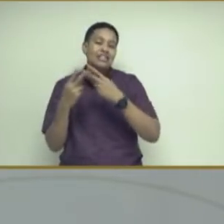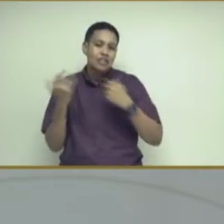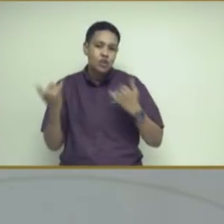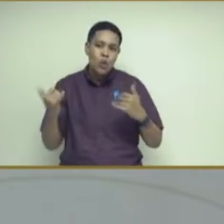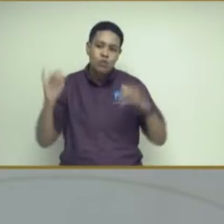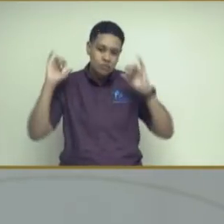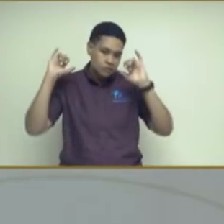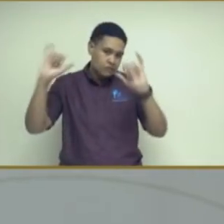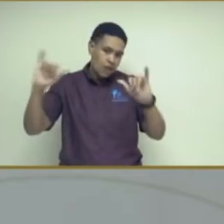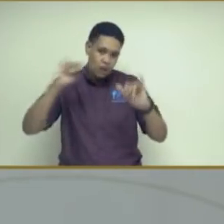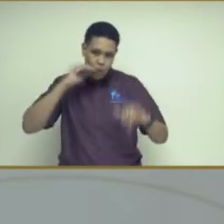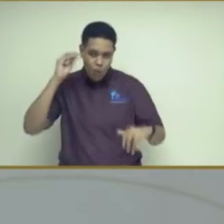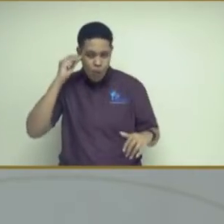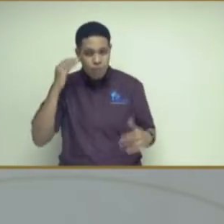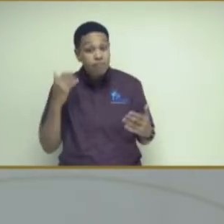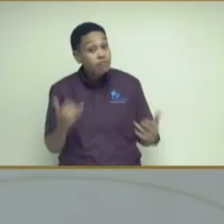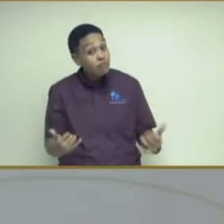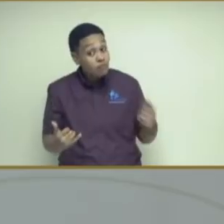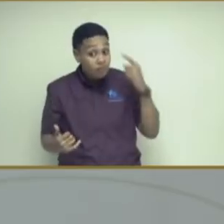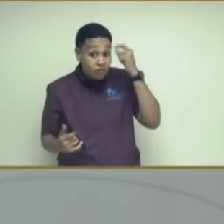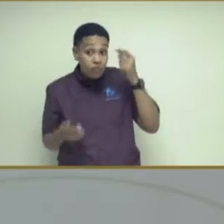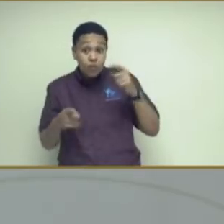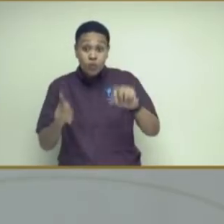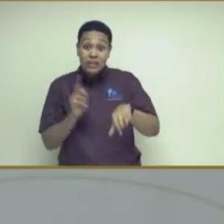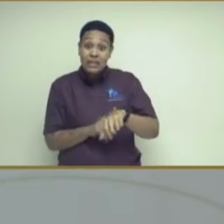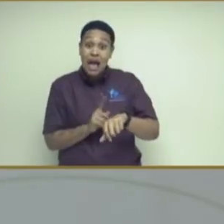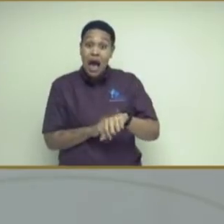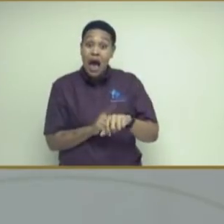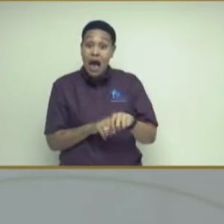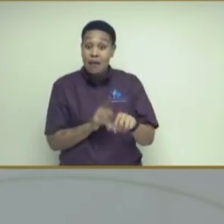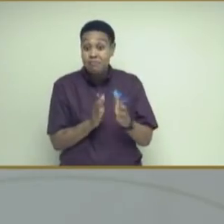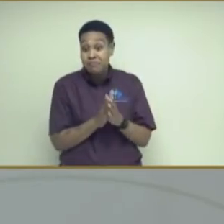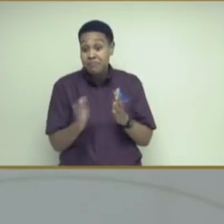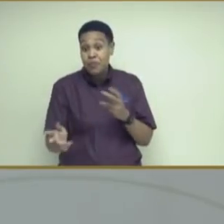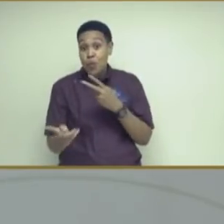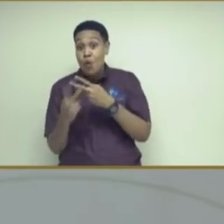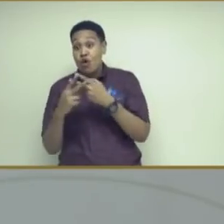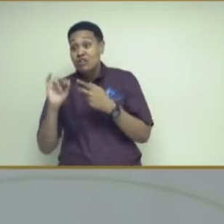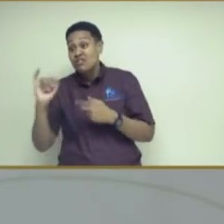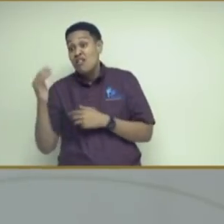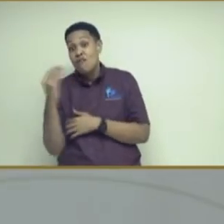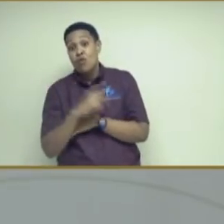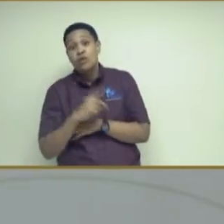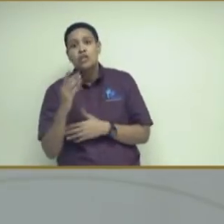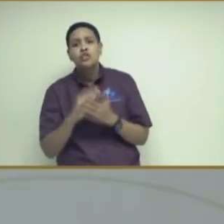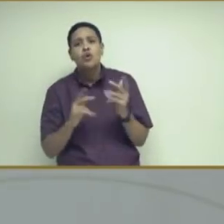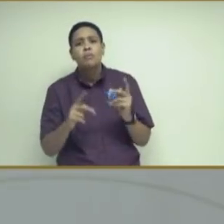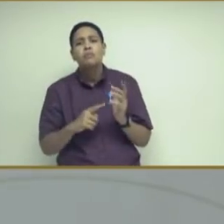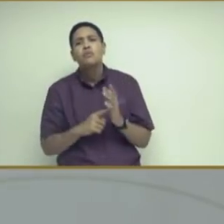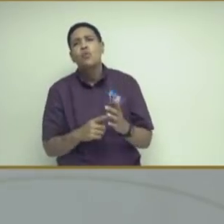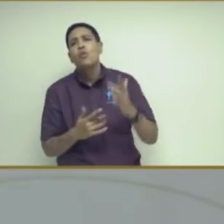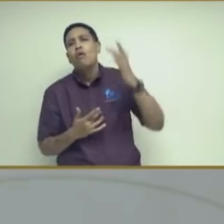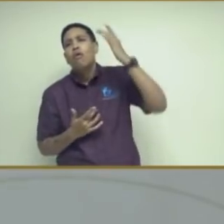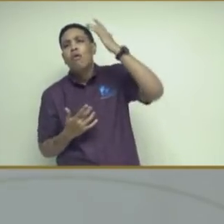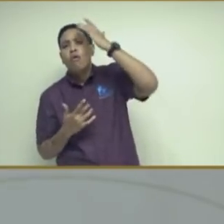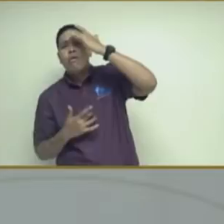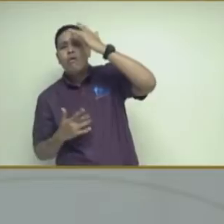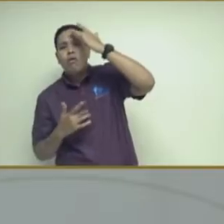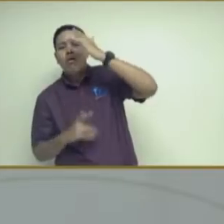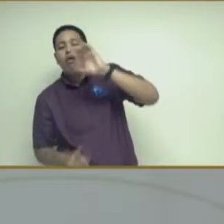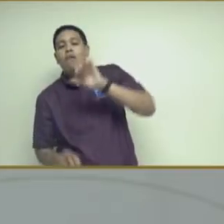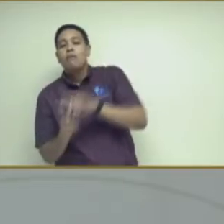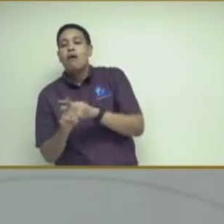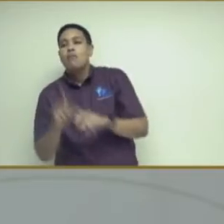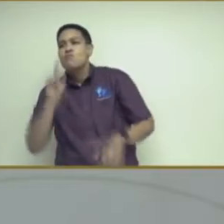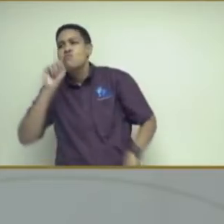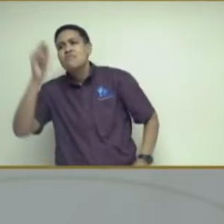at home. Now, during that period of time, some persons may become symptomatic and they will report it to